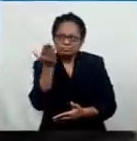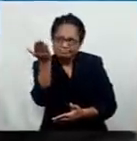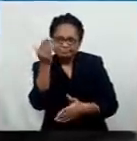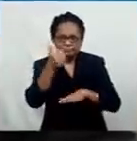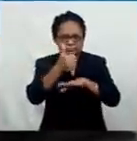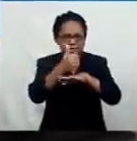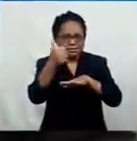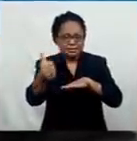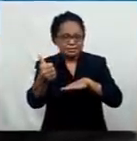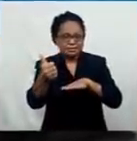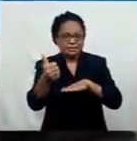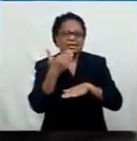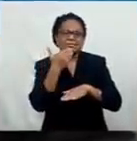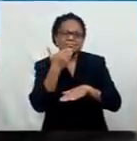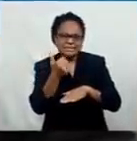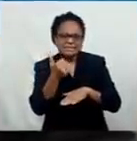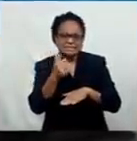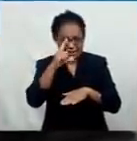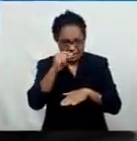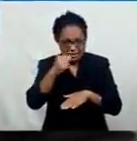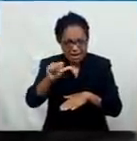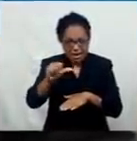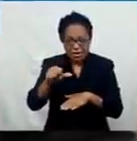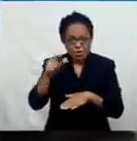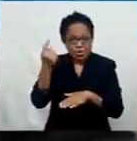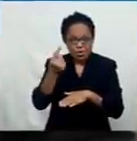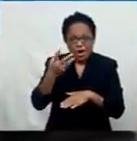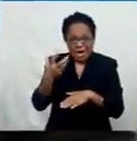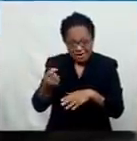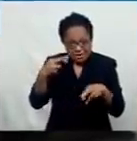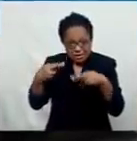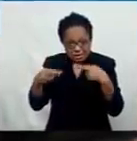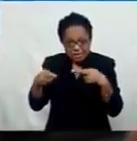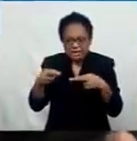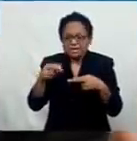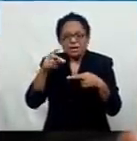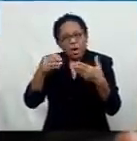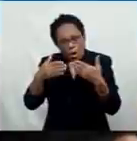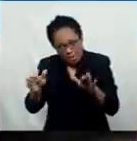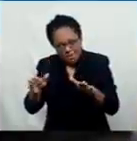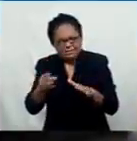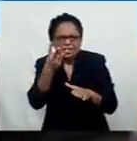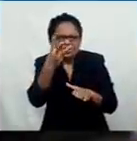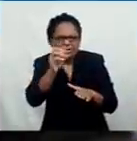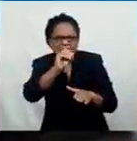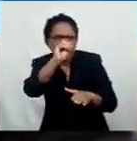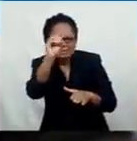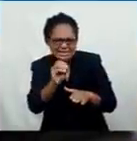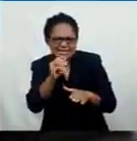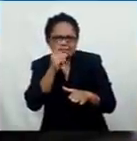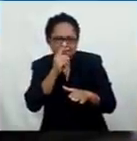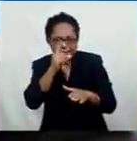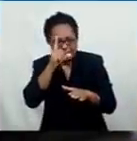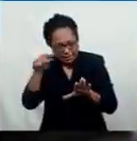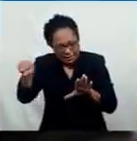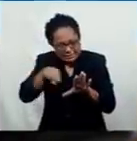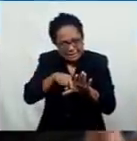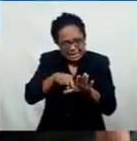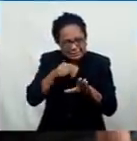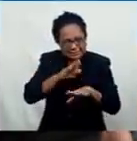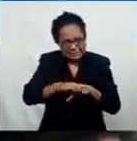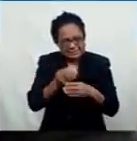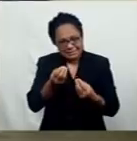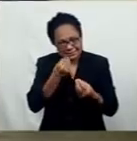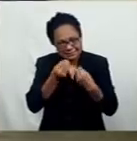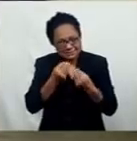to allow restaurant owners to operate with at least 30% capacity by first week of September.